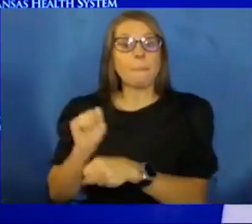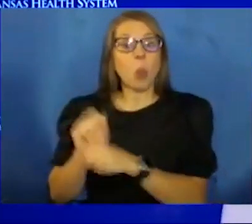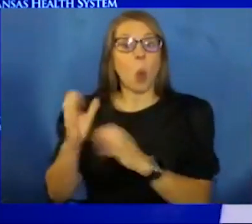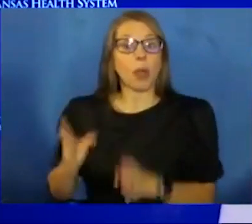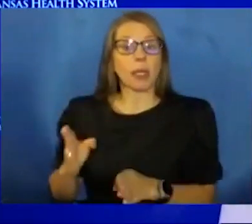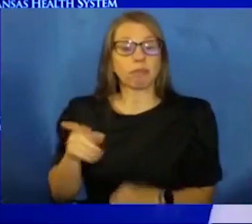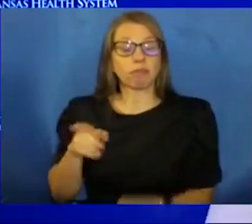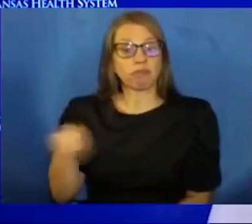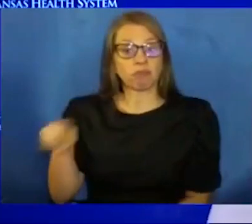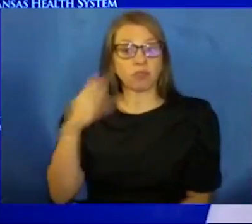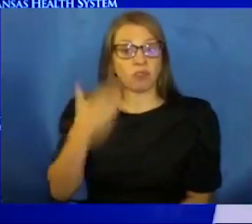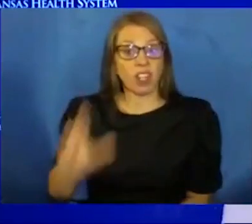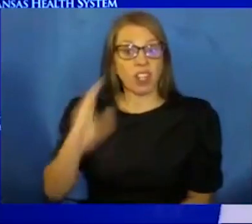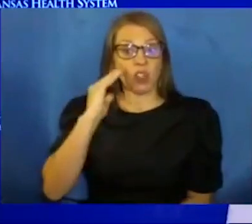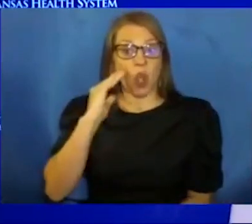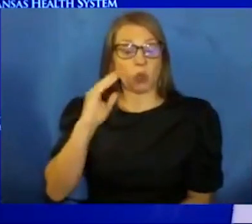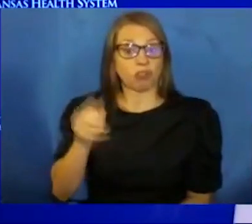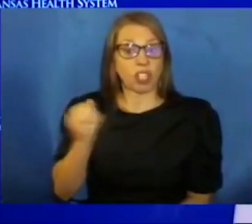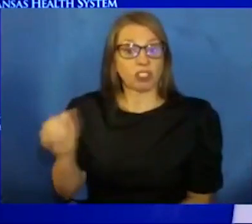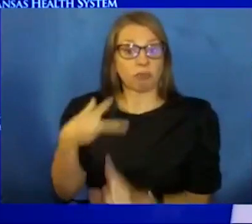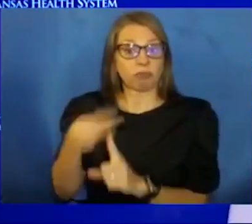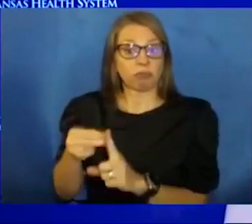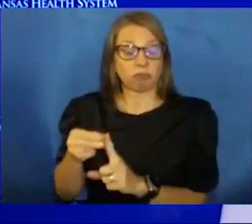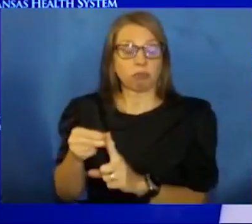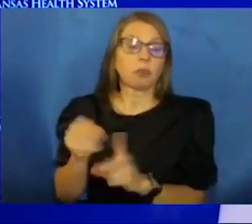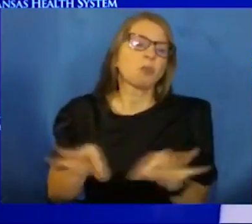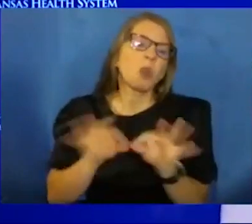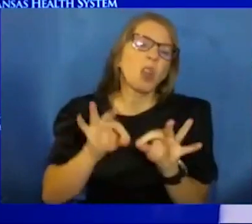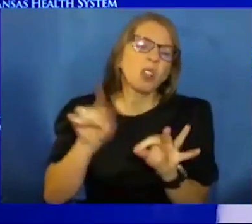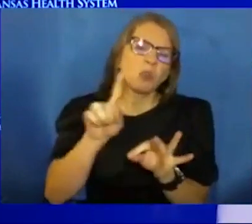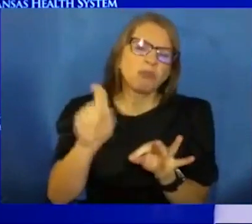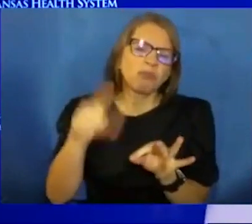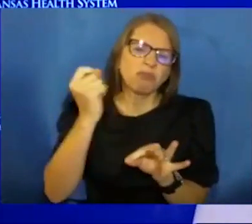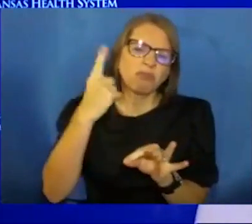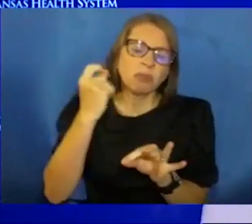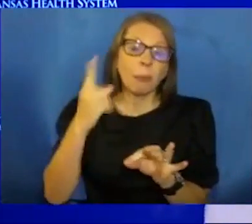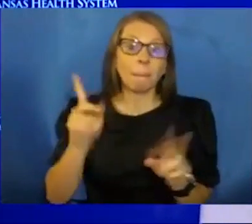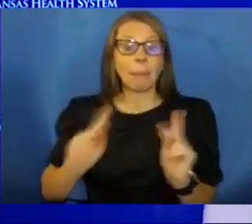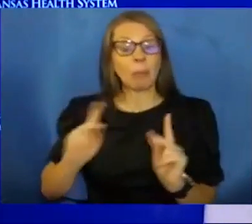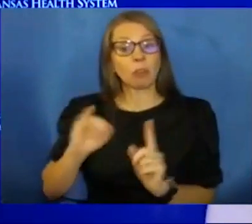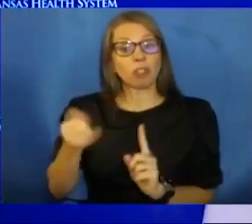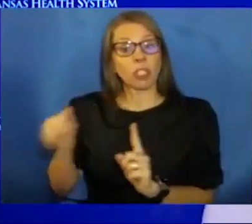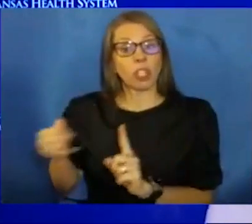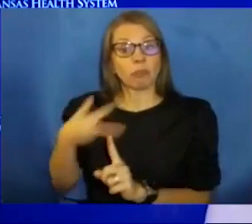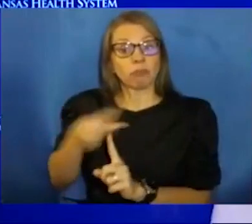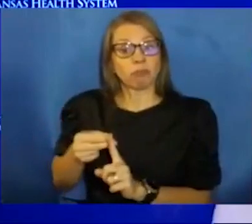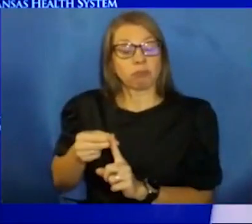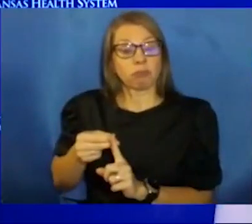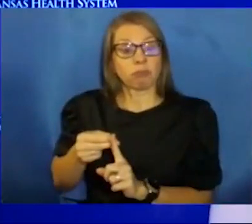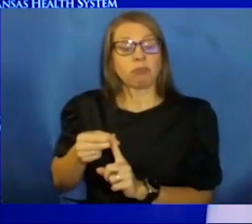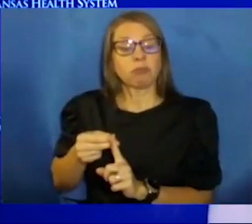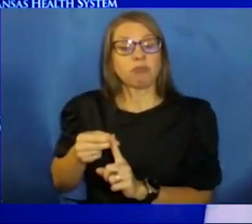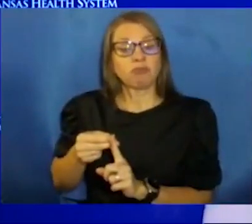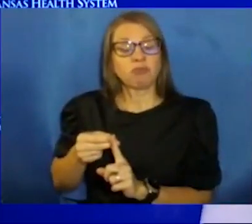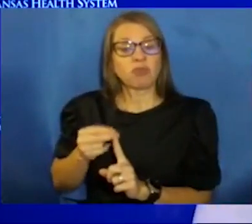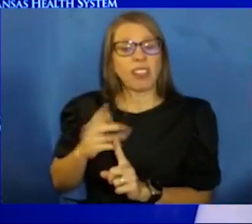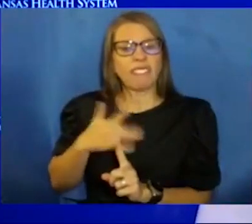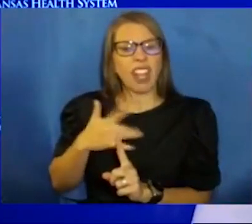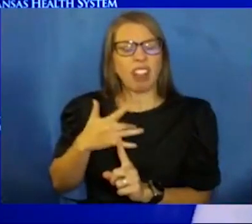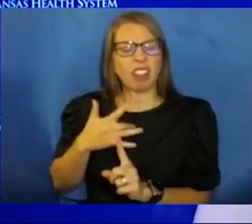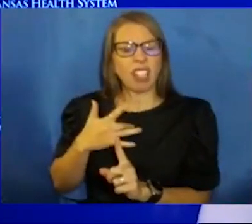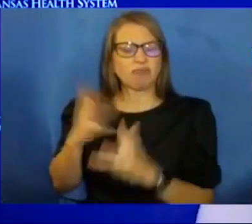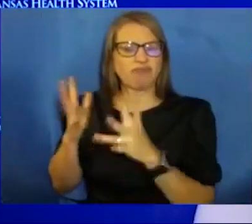got J&J, and certainly that is a big question. We know that the people who did receive the Johnson & Johnson Janssen vaccine kind of do feel left out a little bit just because